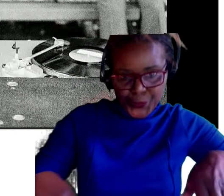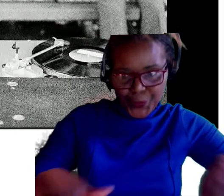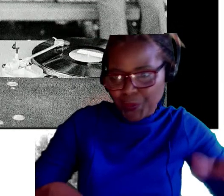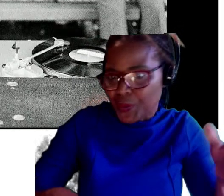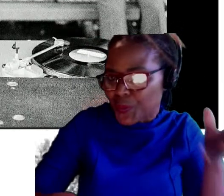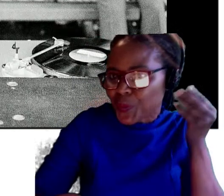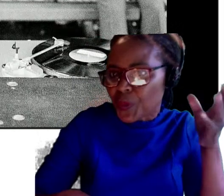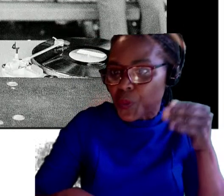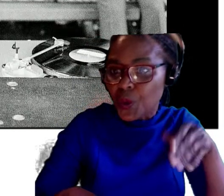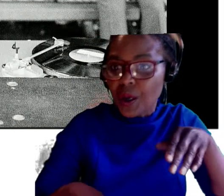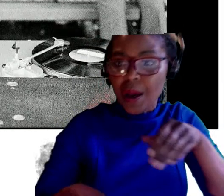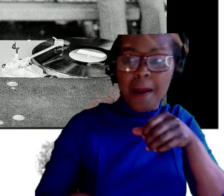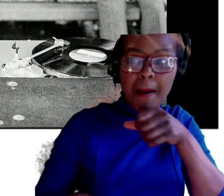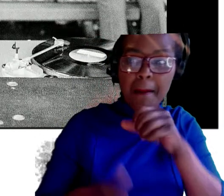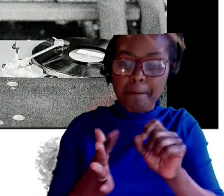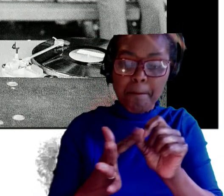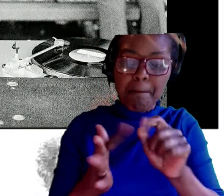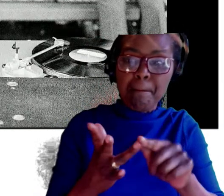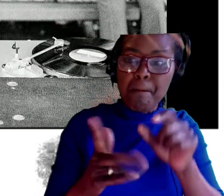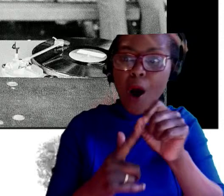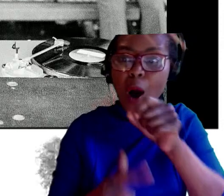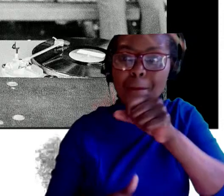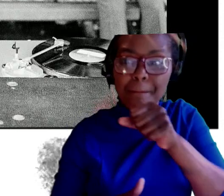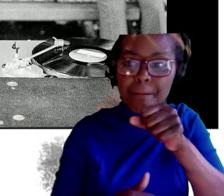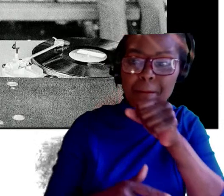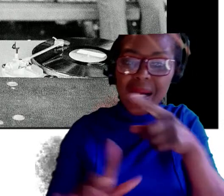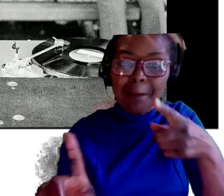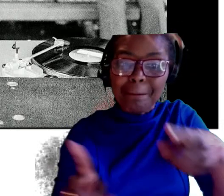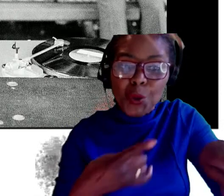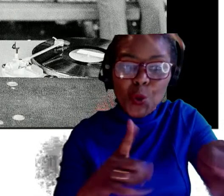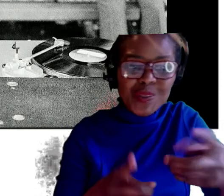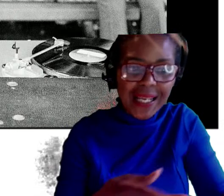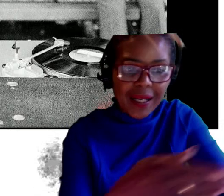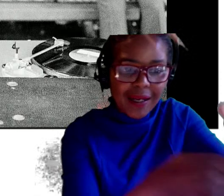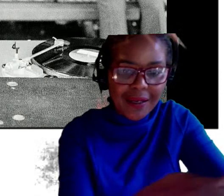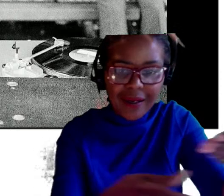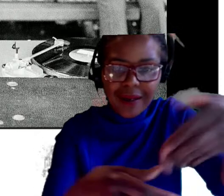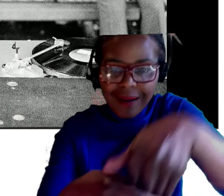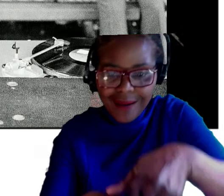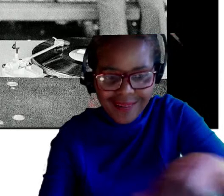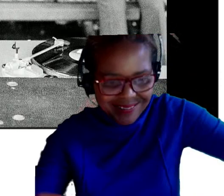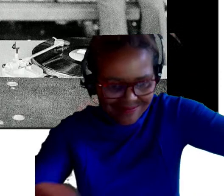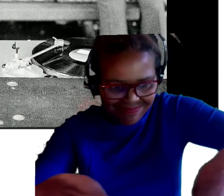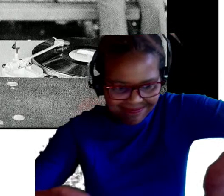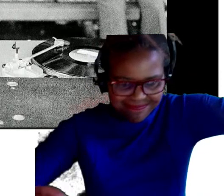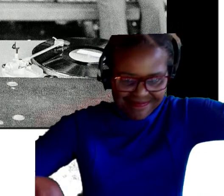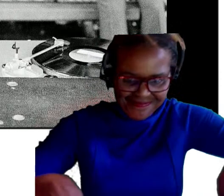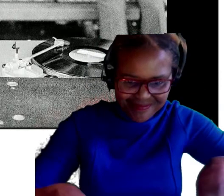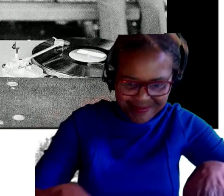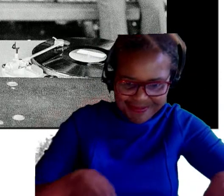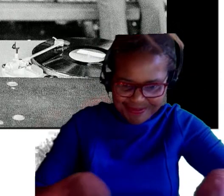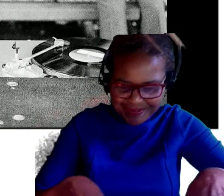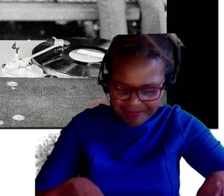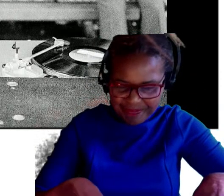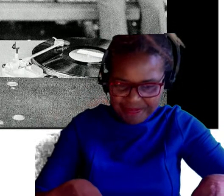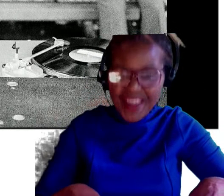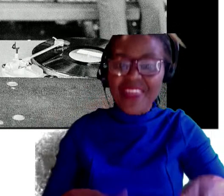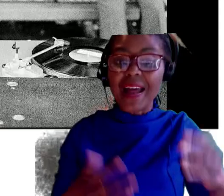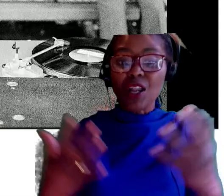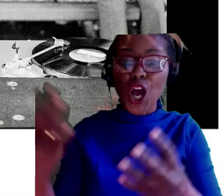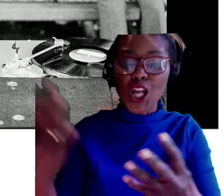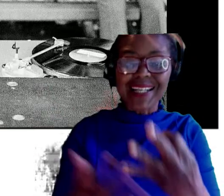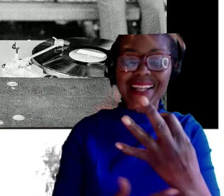music. Bringing us to 1986, and here we've got a hip-hop and a skip back and forth. Unless you're